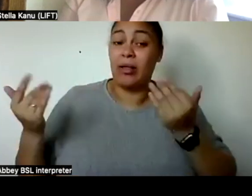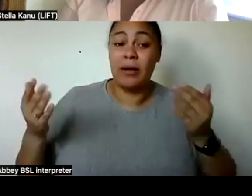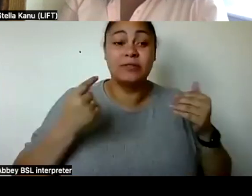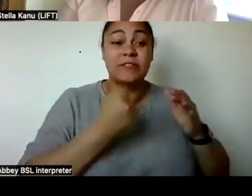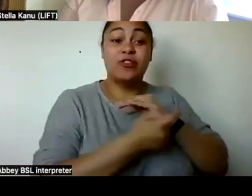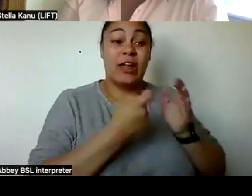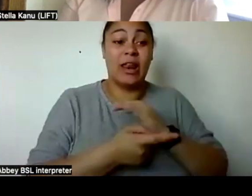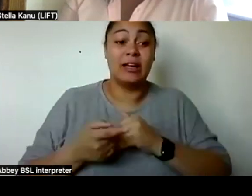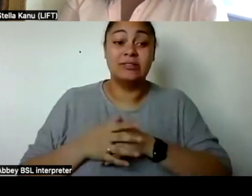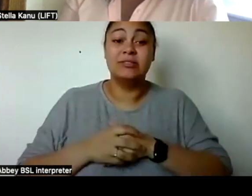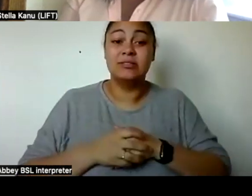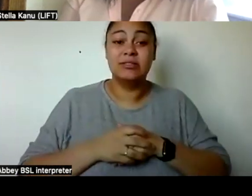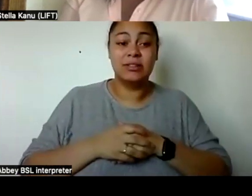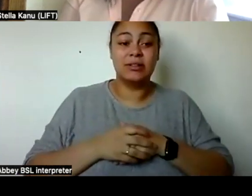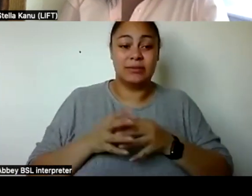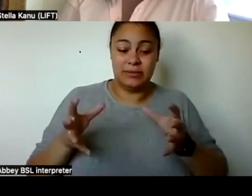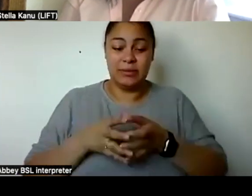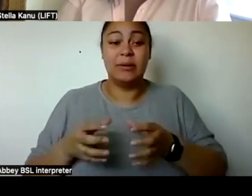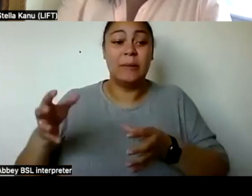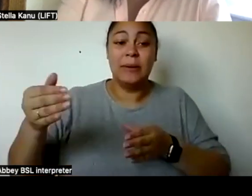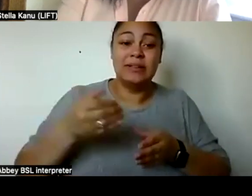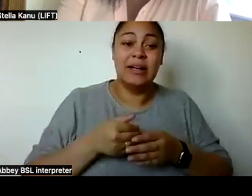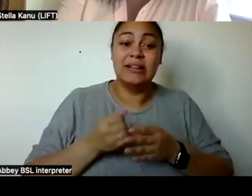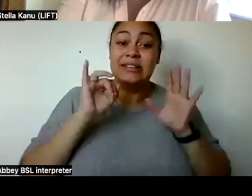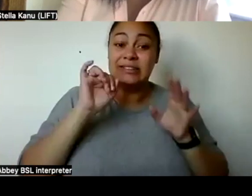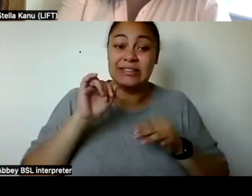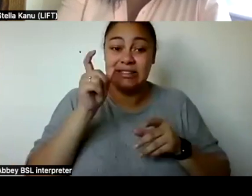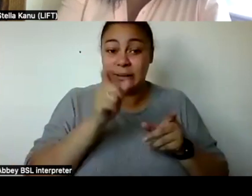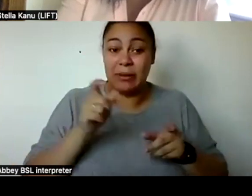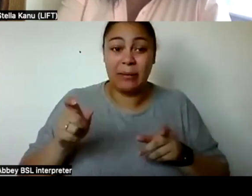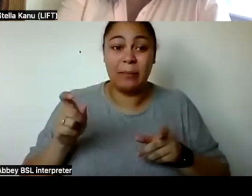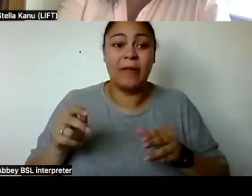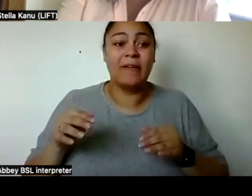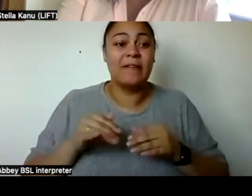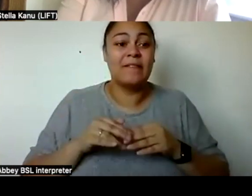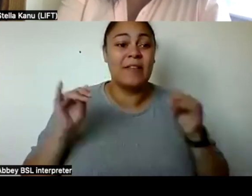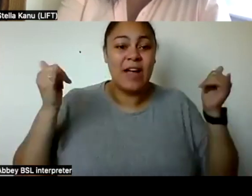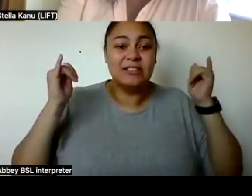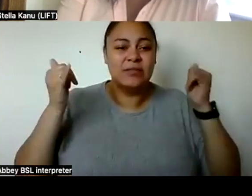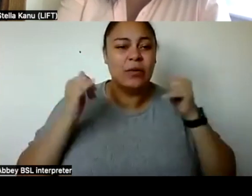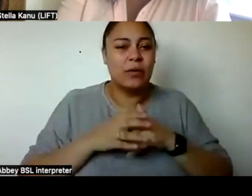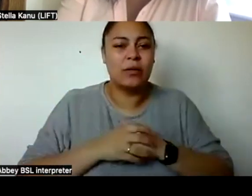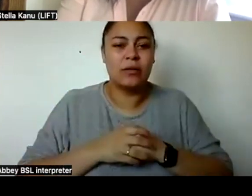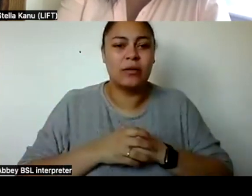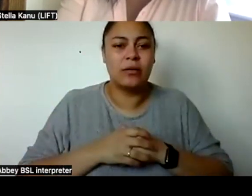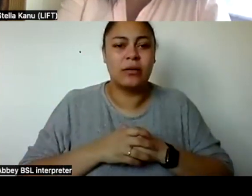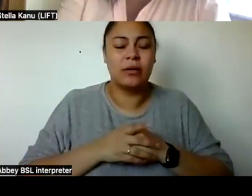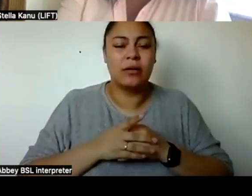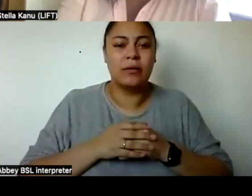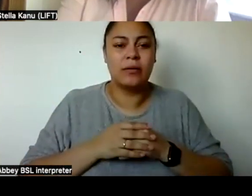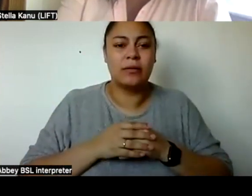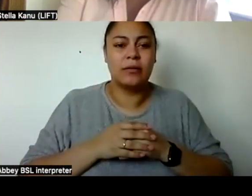I mean, we take on 16 people this year for the festival, so the team expands quite a lot. And it's